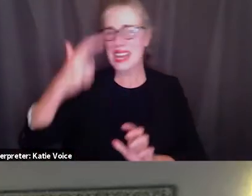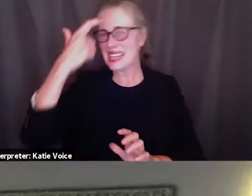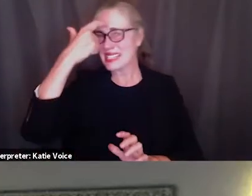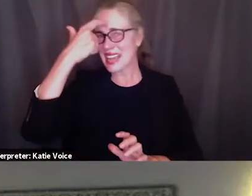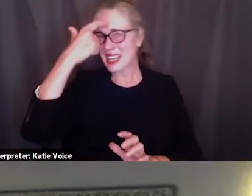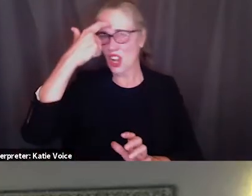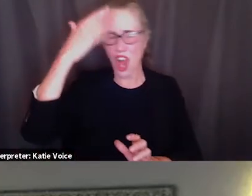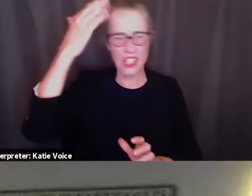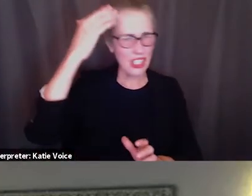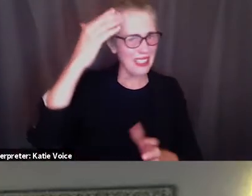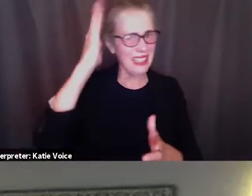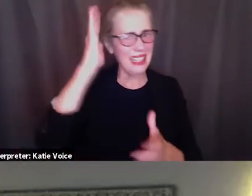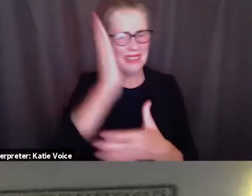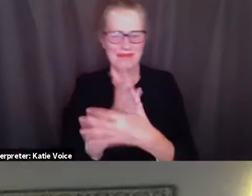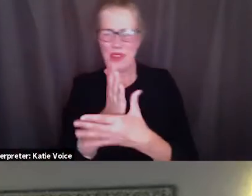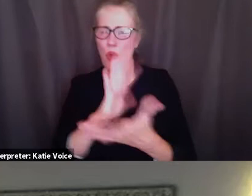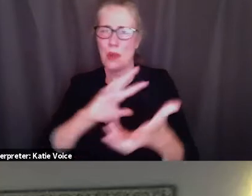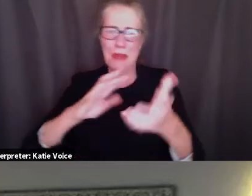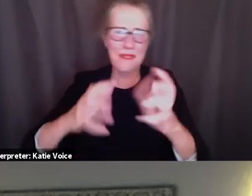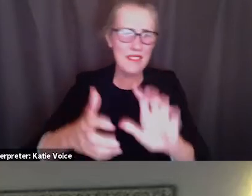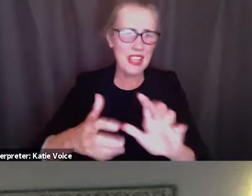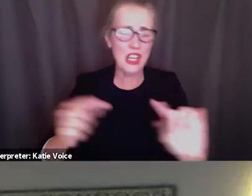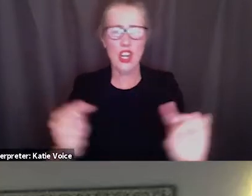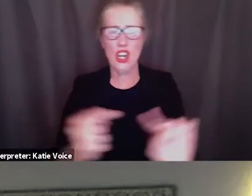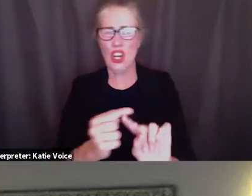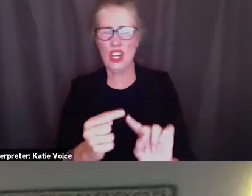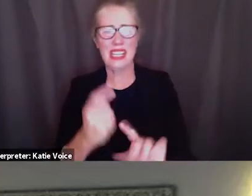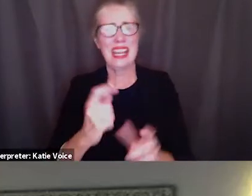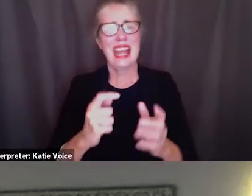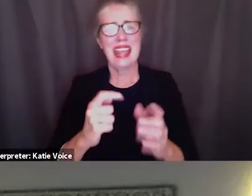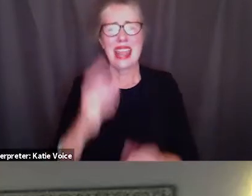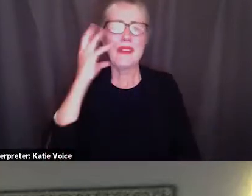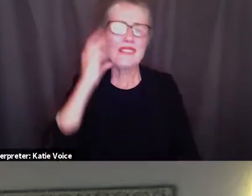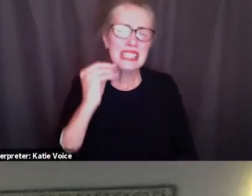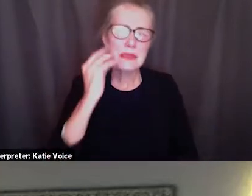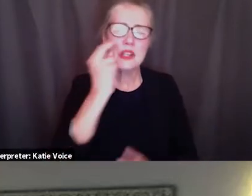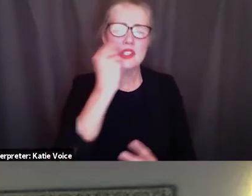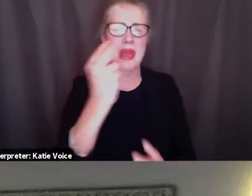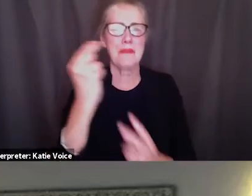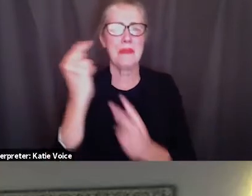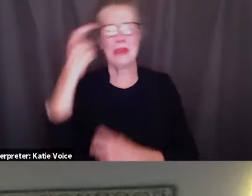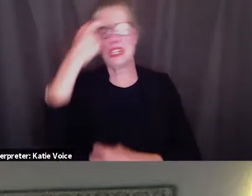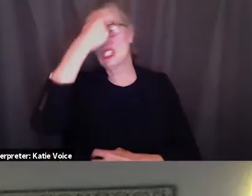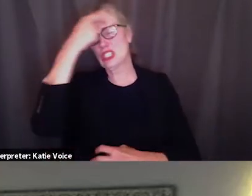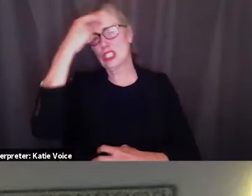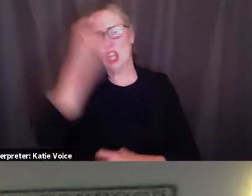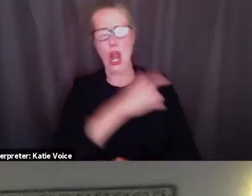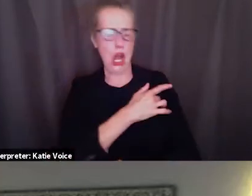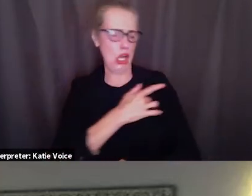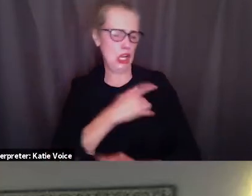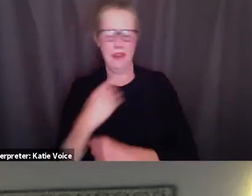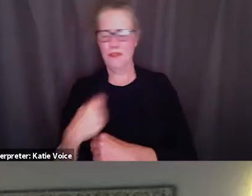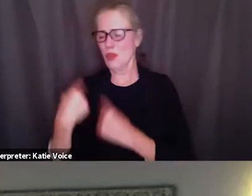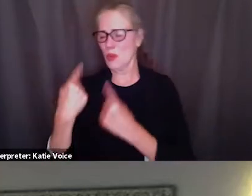physically hurt, scarred with memories and experiences that will be with them for the rest of their